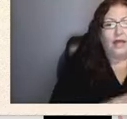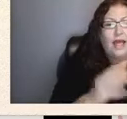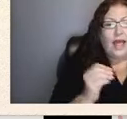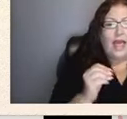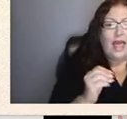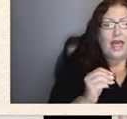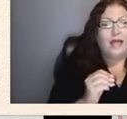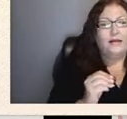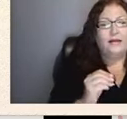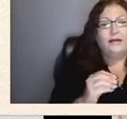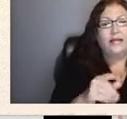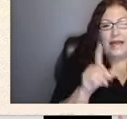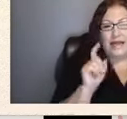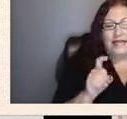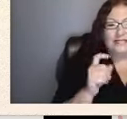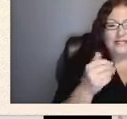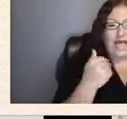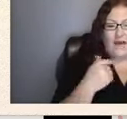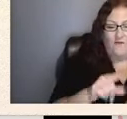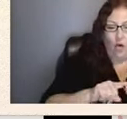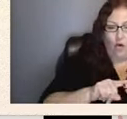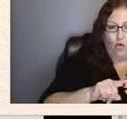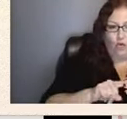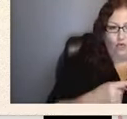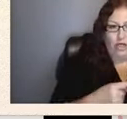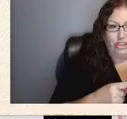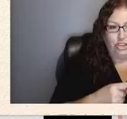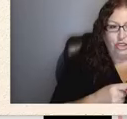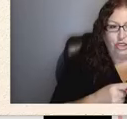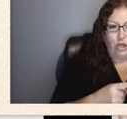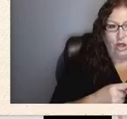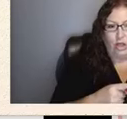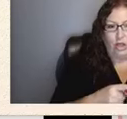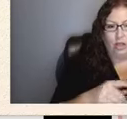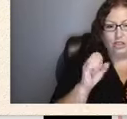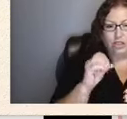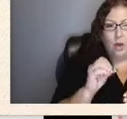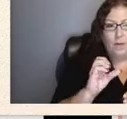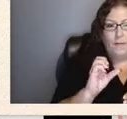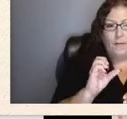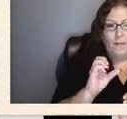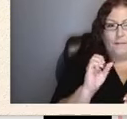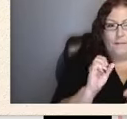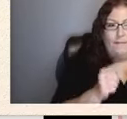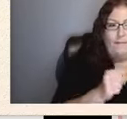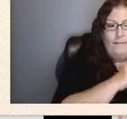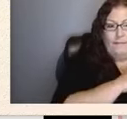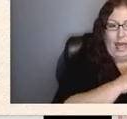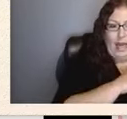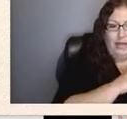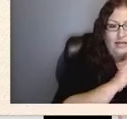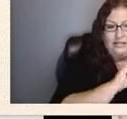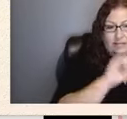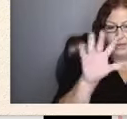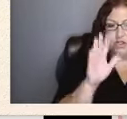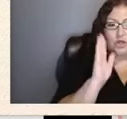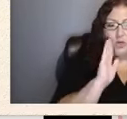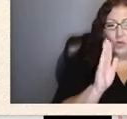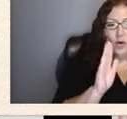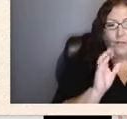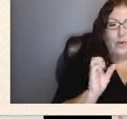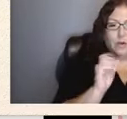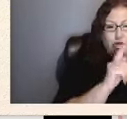it needs to have an original signature. So fax submissions will be returned for an original signature.